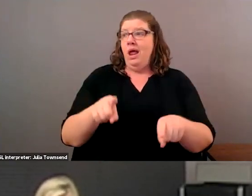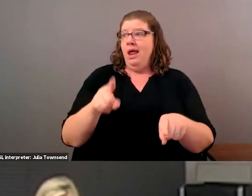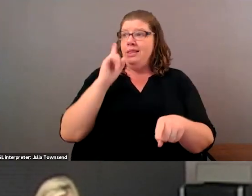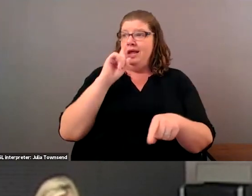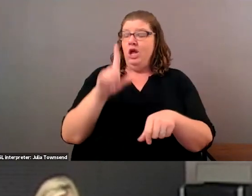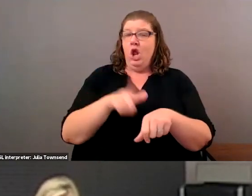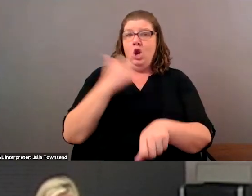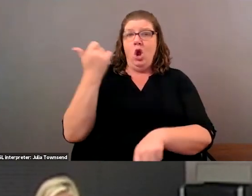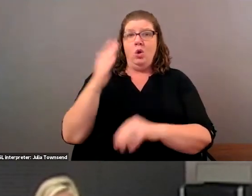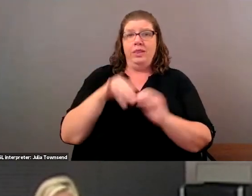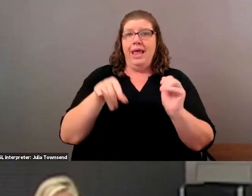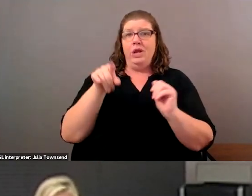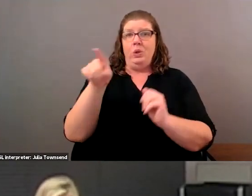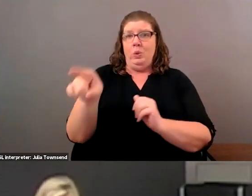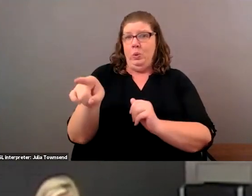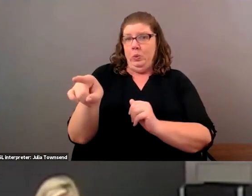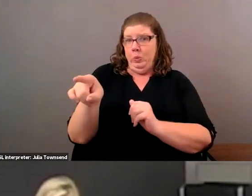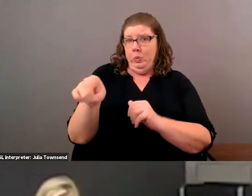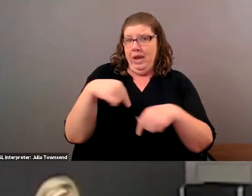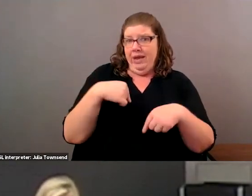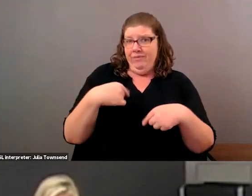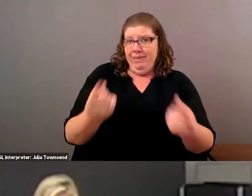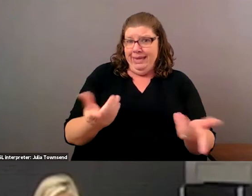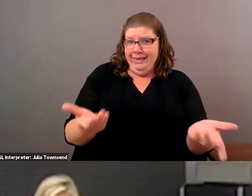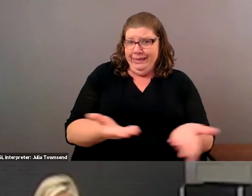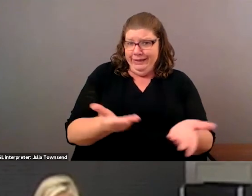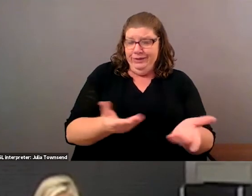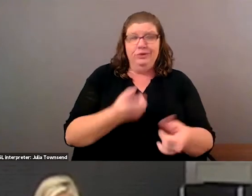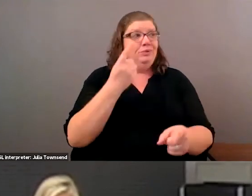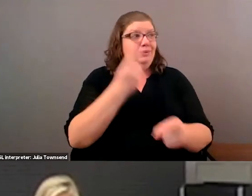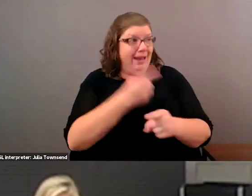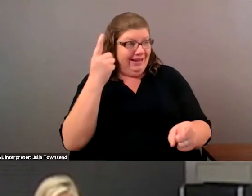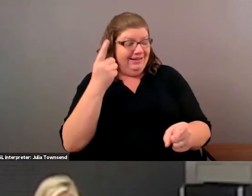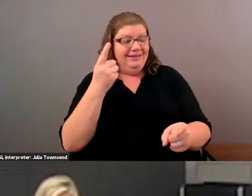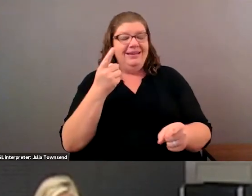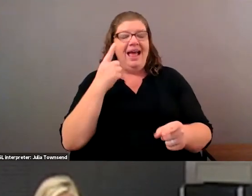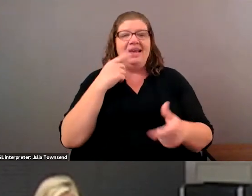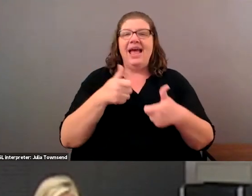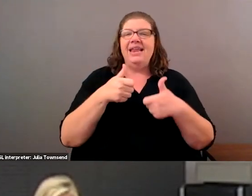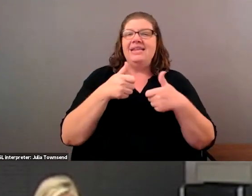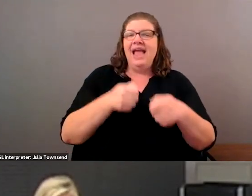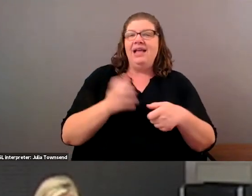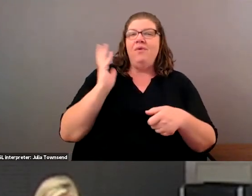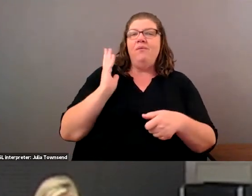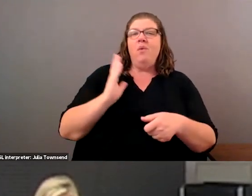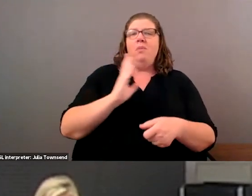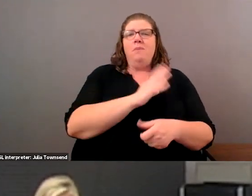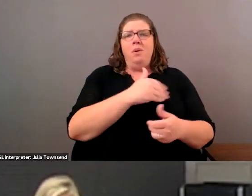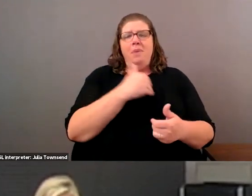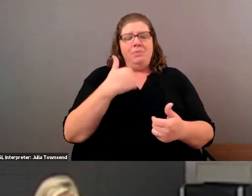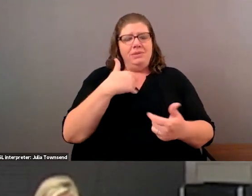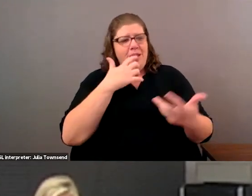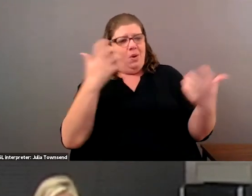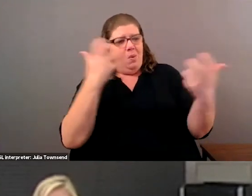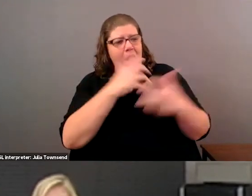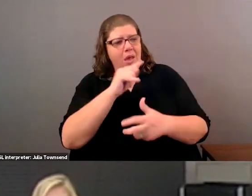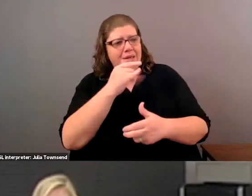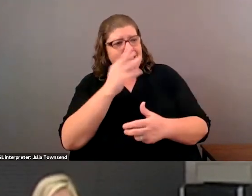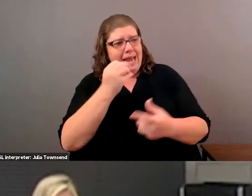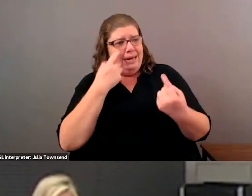than you have been here. That's correct. I got a text from a former board member saying, wow, Tatum,